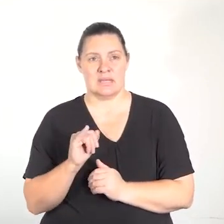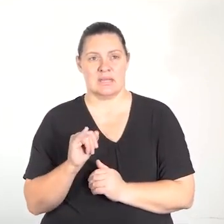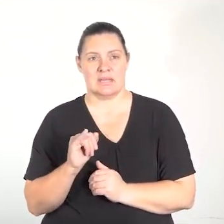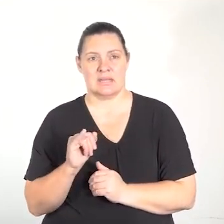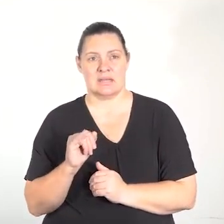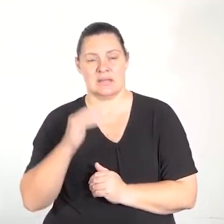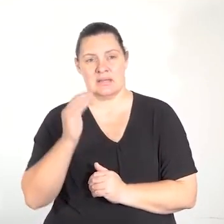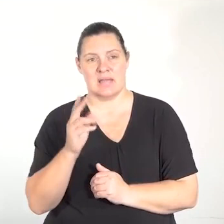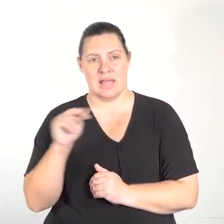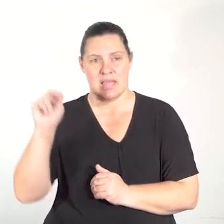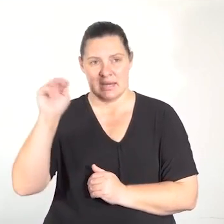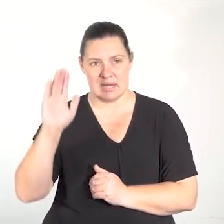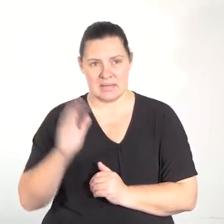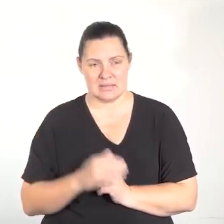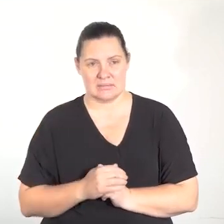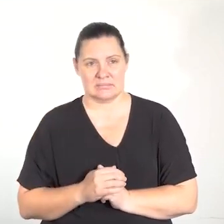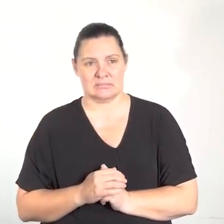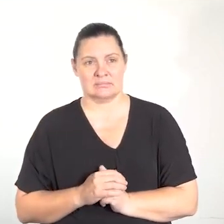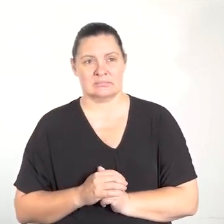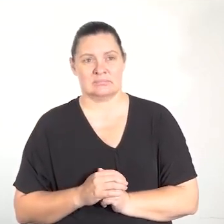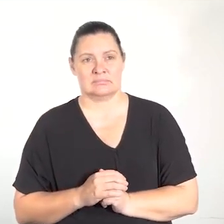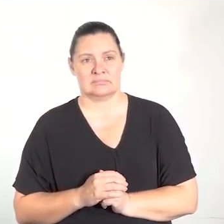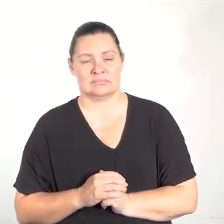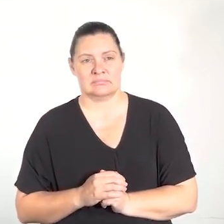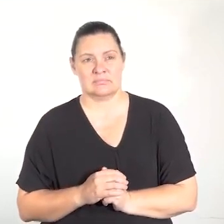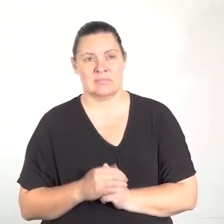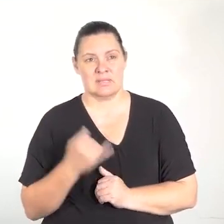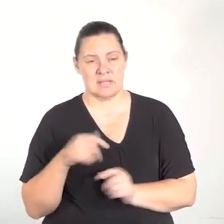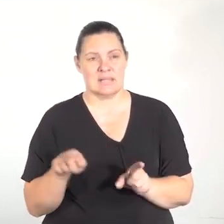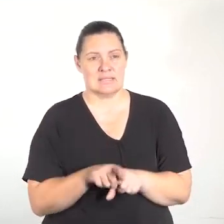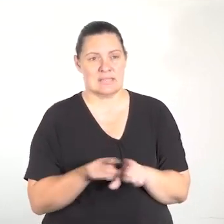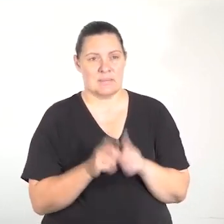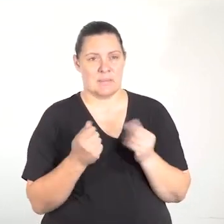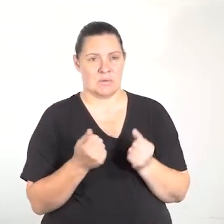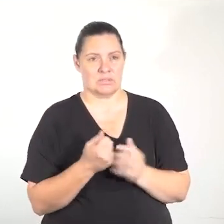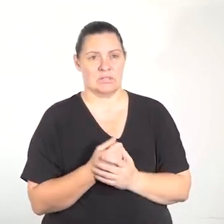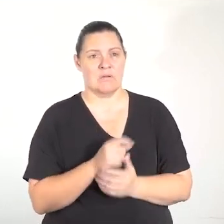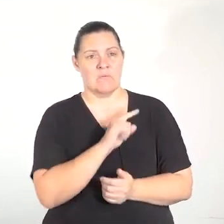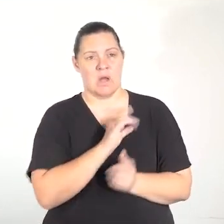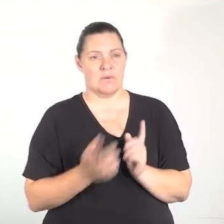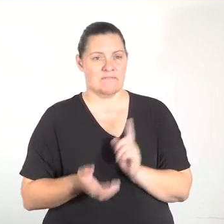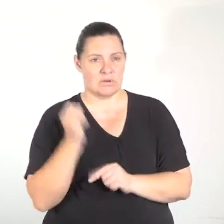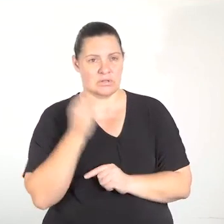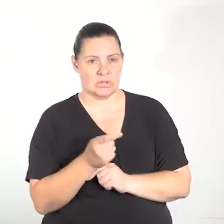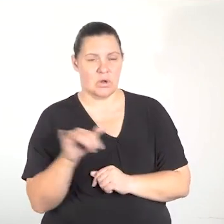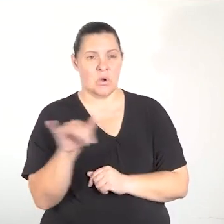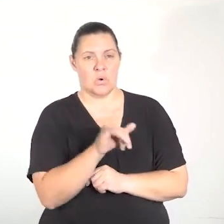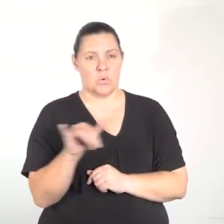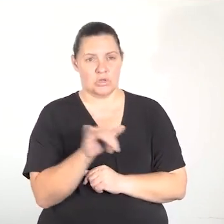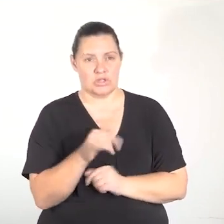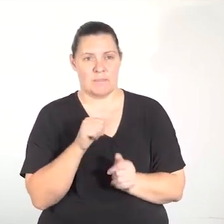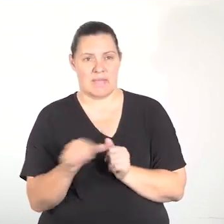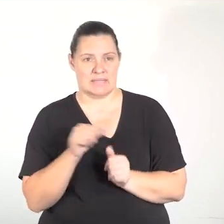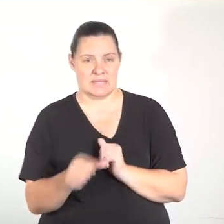that formula has the exponent in, which is the period. We are still dealing with the same amount because we want to find